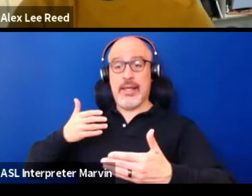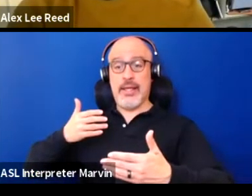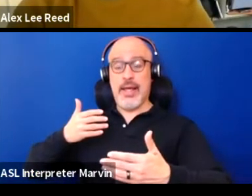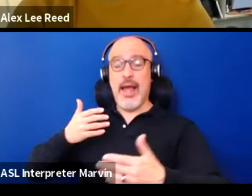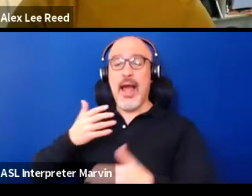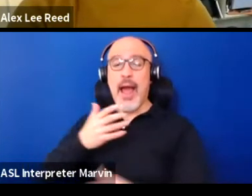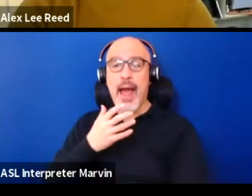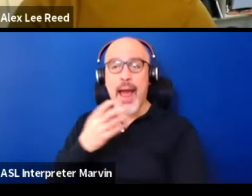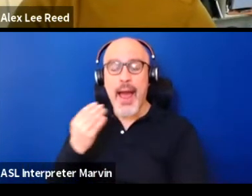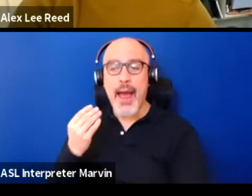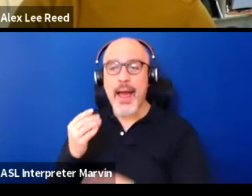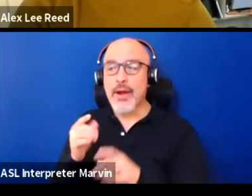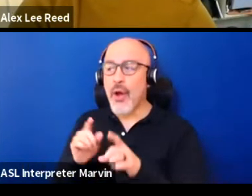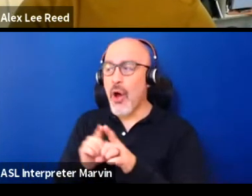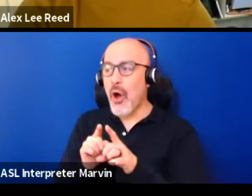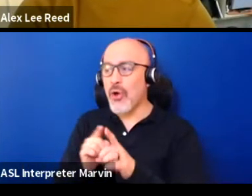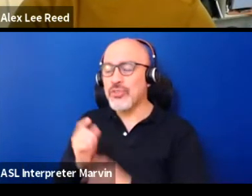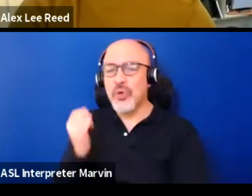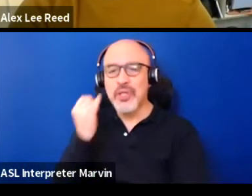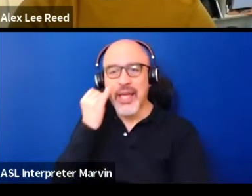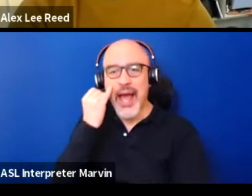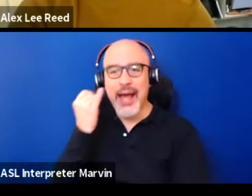and this idea of that